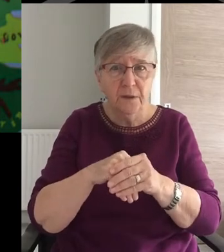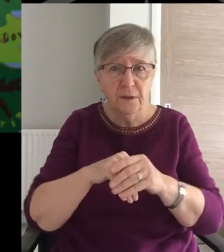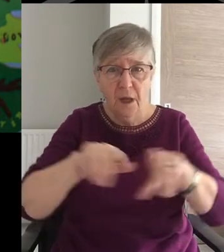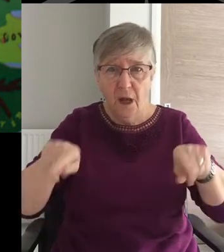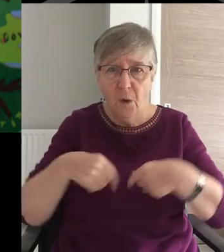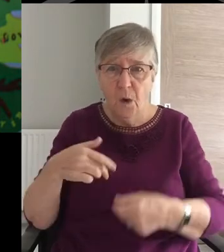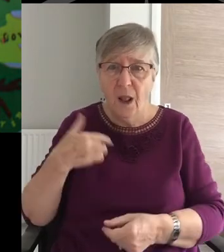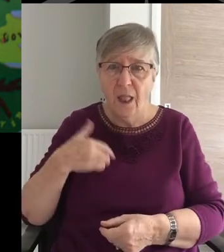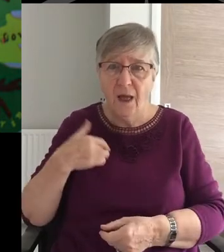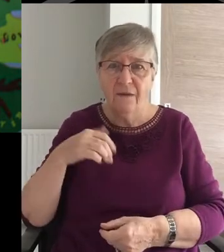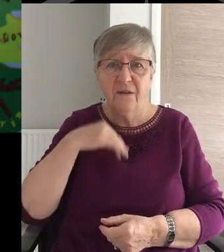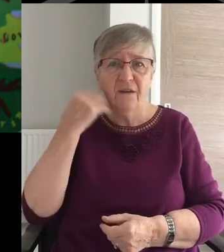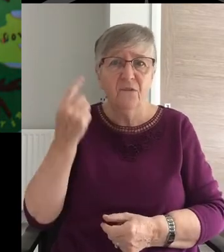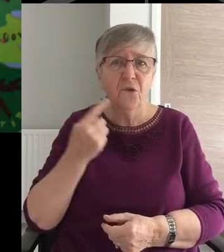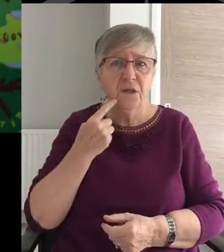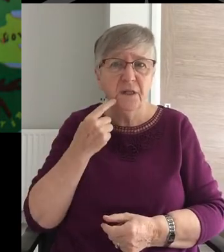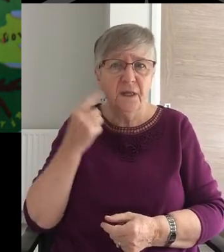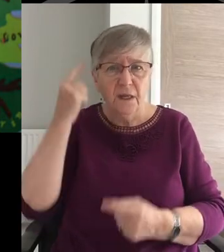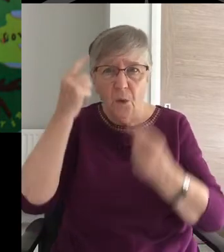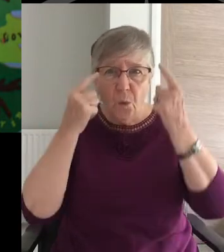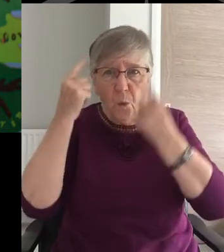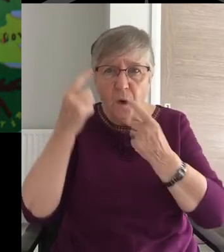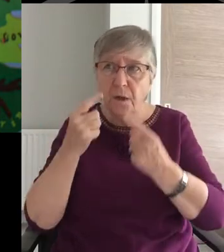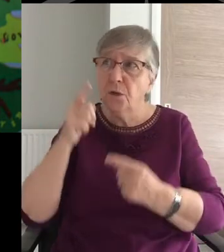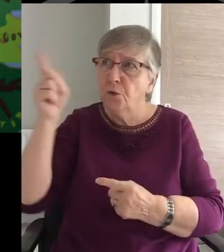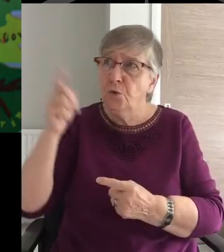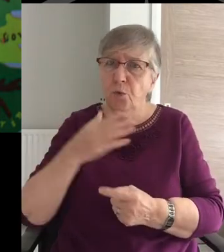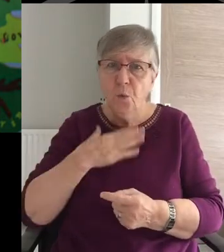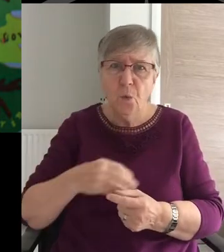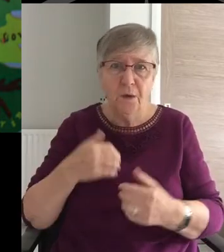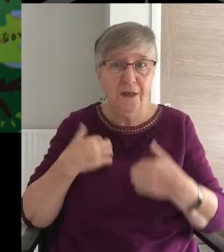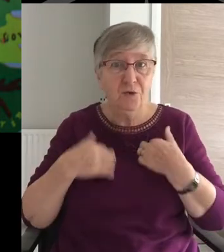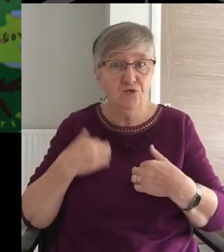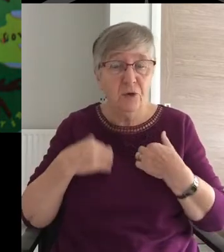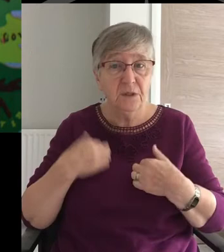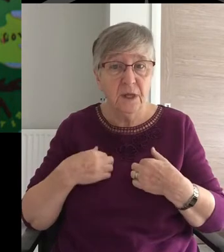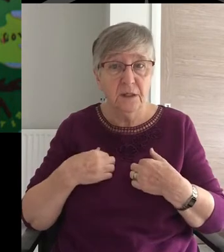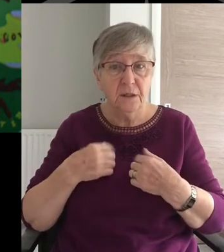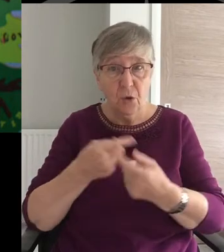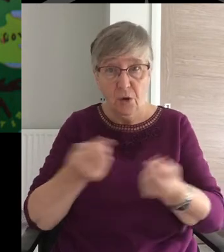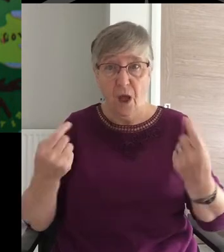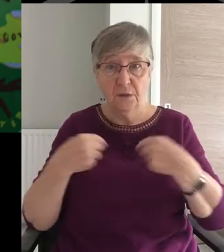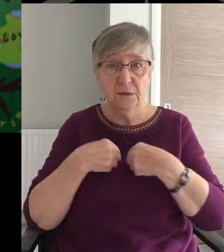and worries. Your keen interest in our well-being.